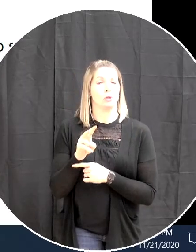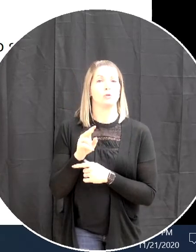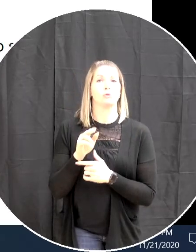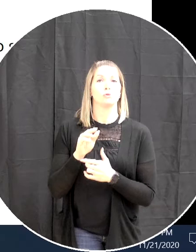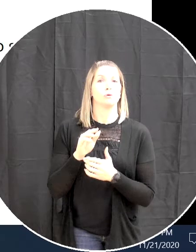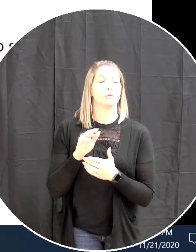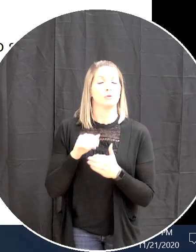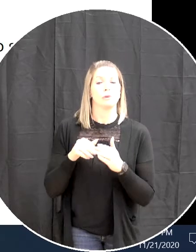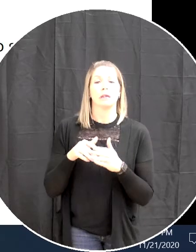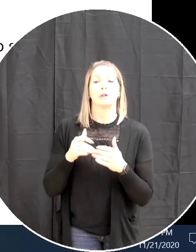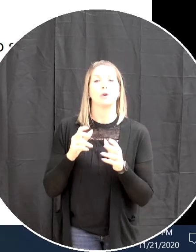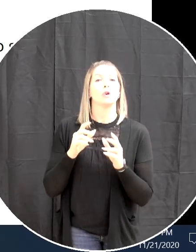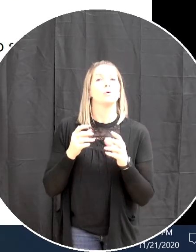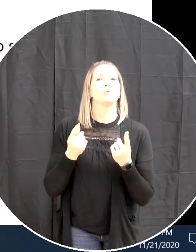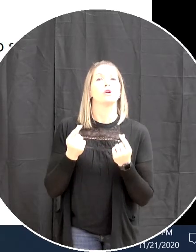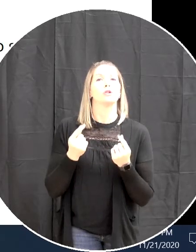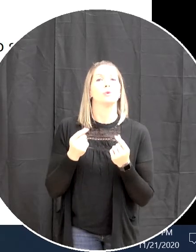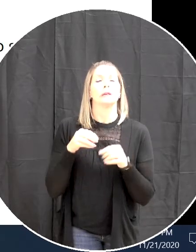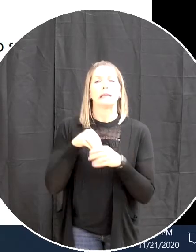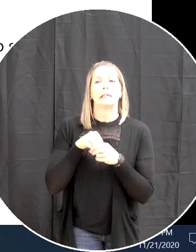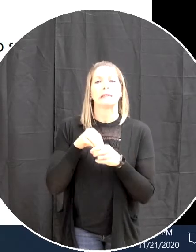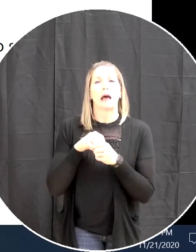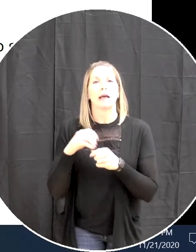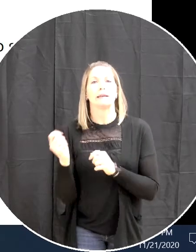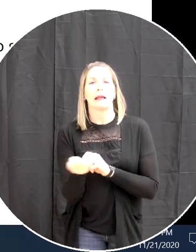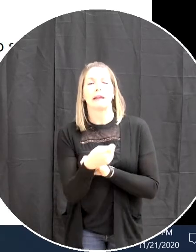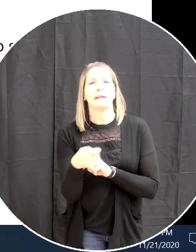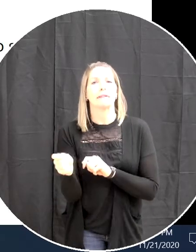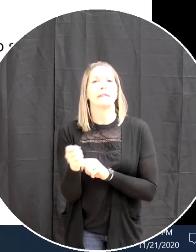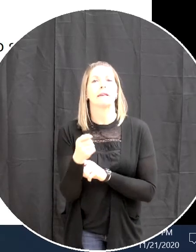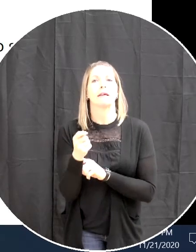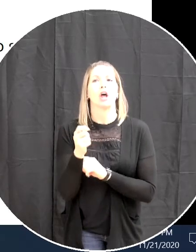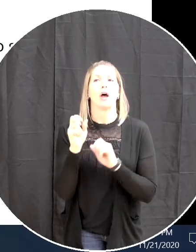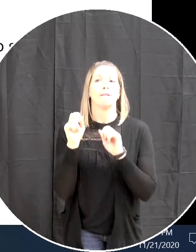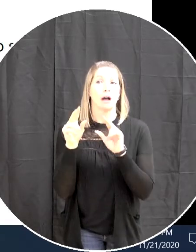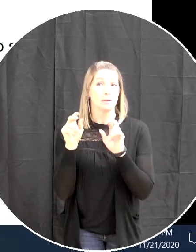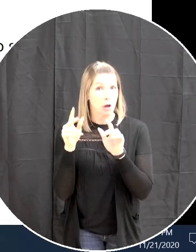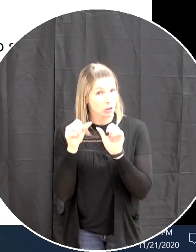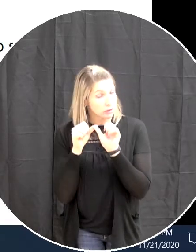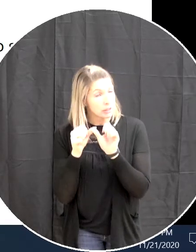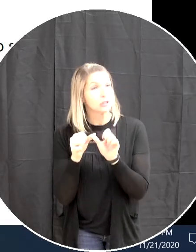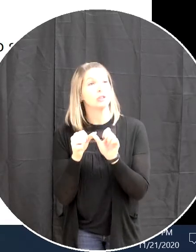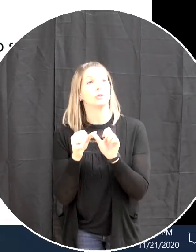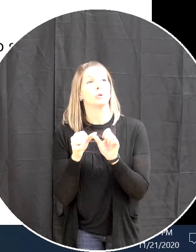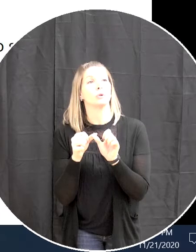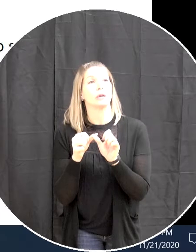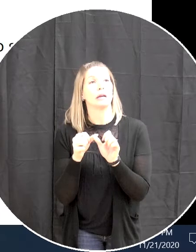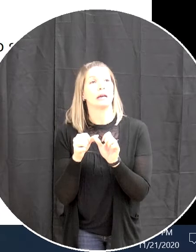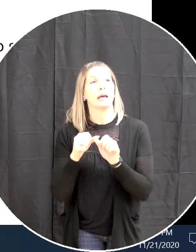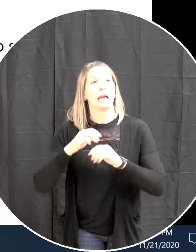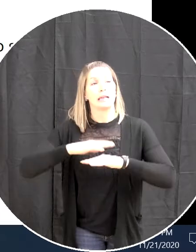indoor soccer, what we're saying, and volleyball is still continuing, what we're saying is that the sport in season has priority on gym